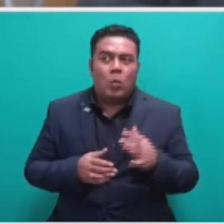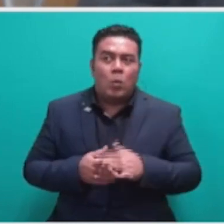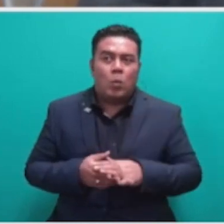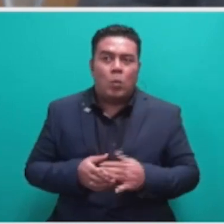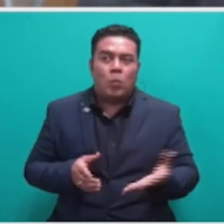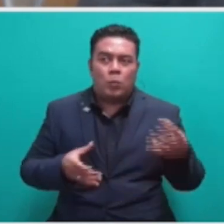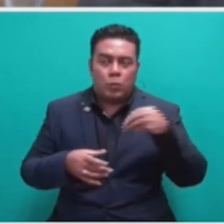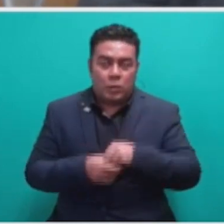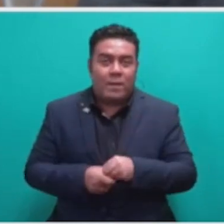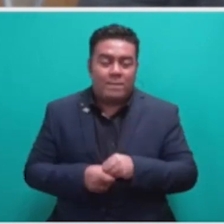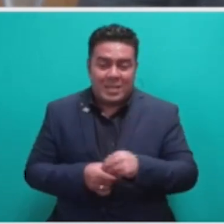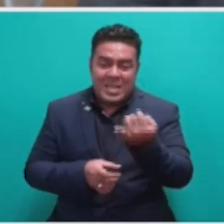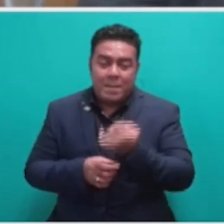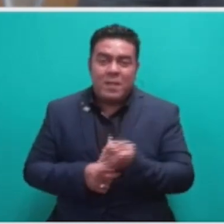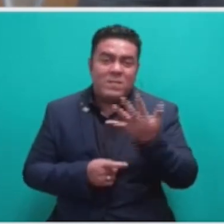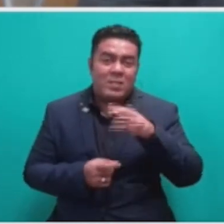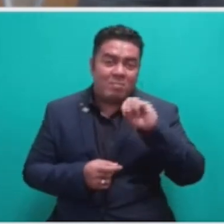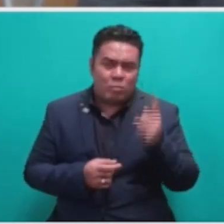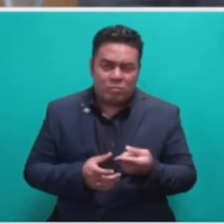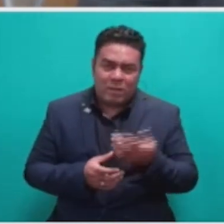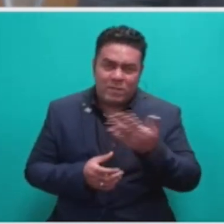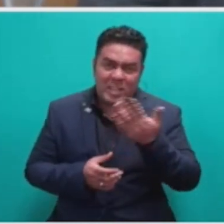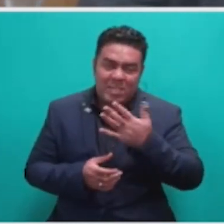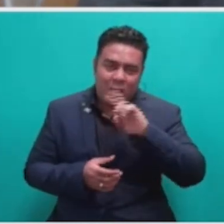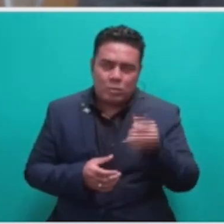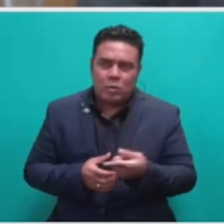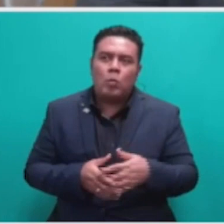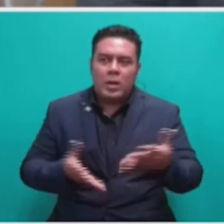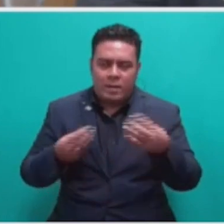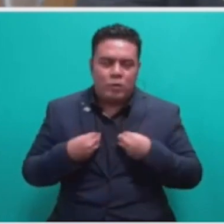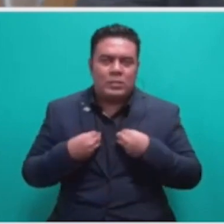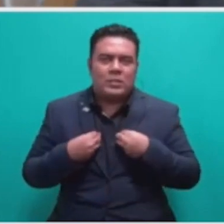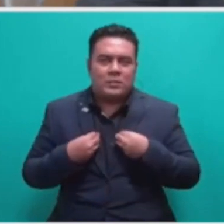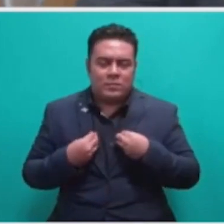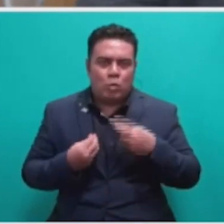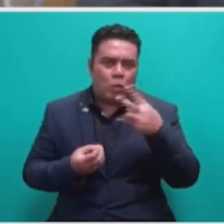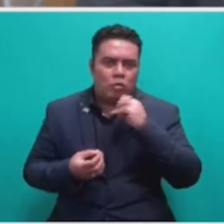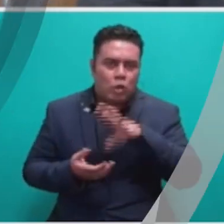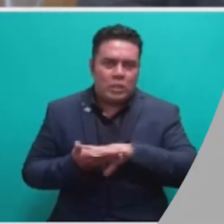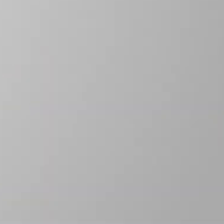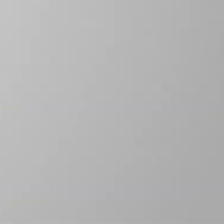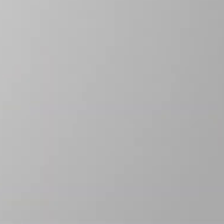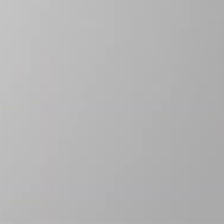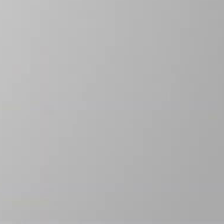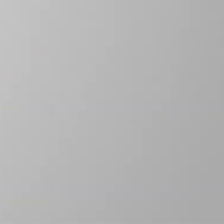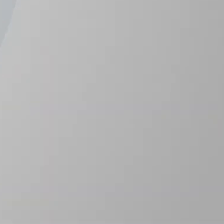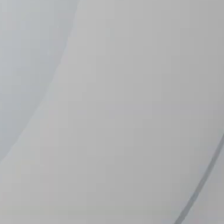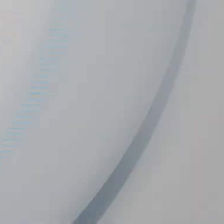than 50,000, before the school opens next year, will get $200 each. Thank you, Mr. Speaker.